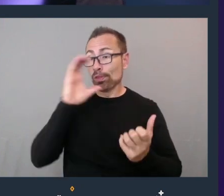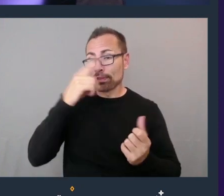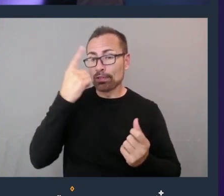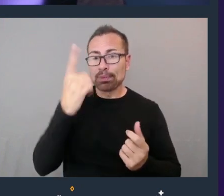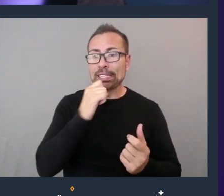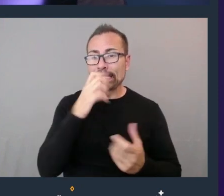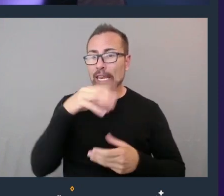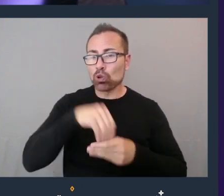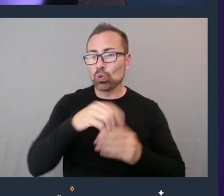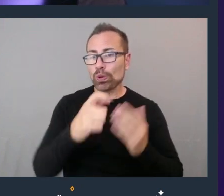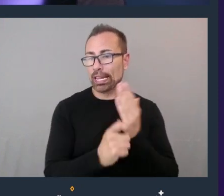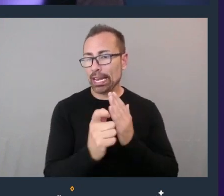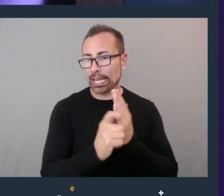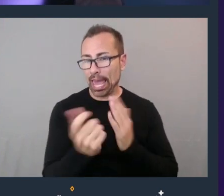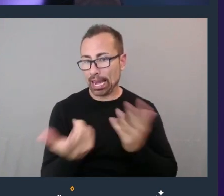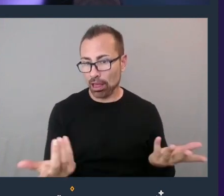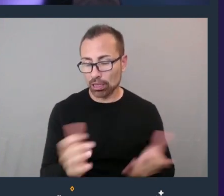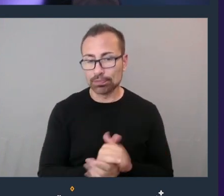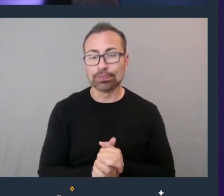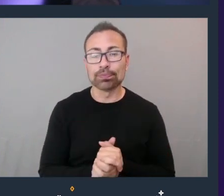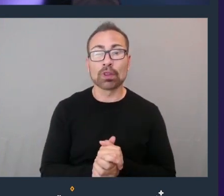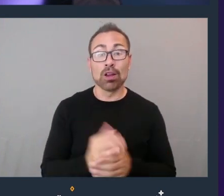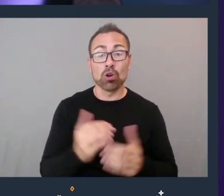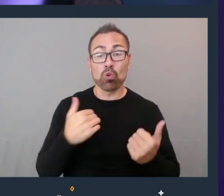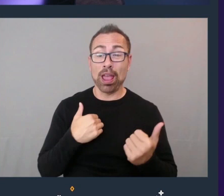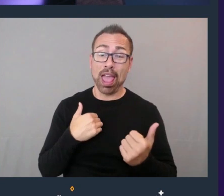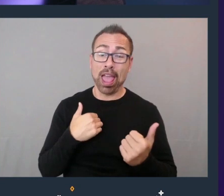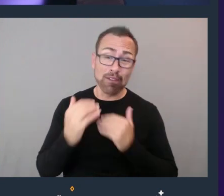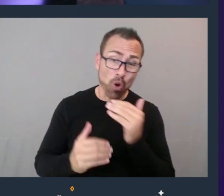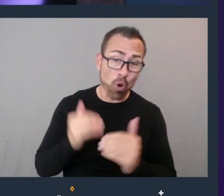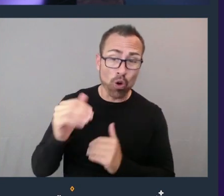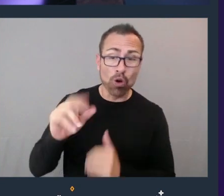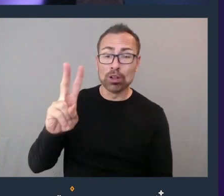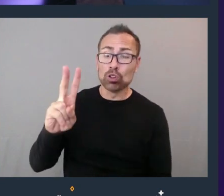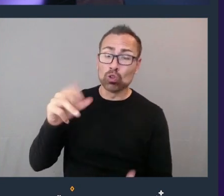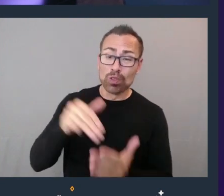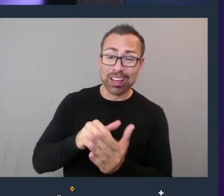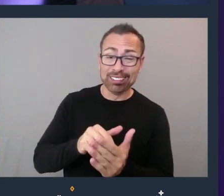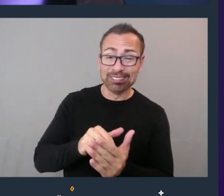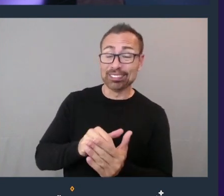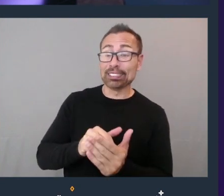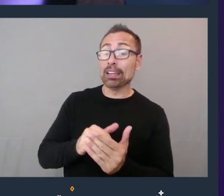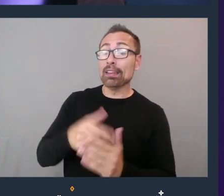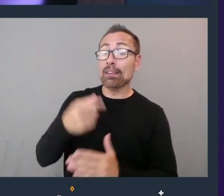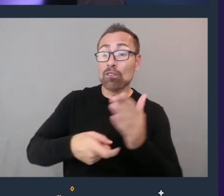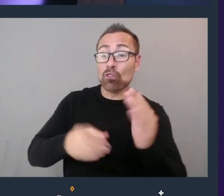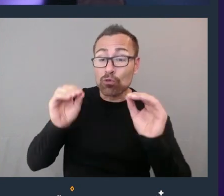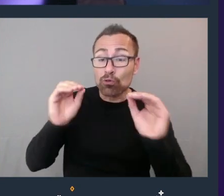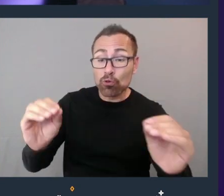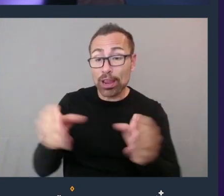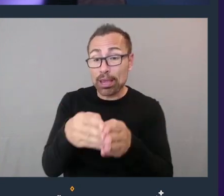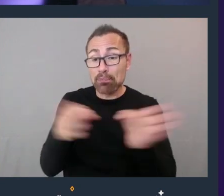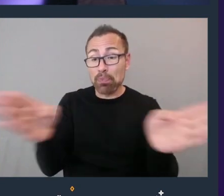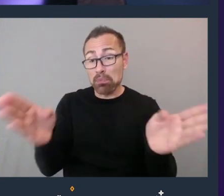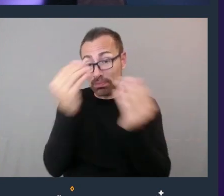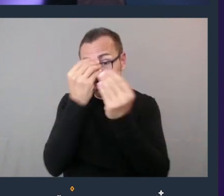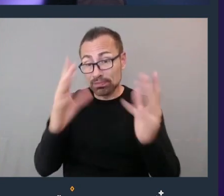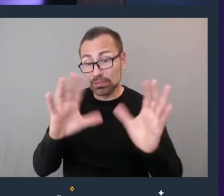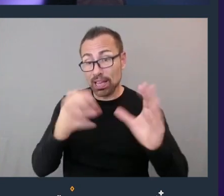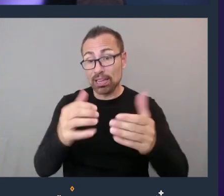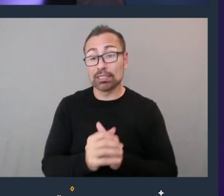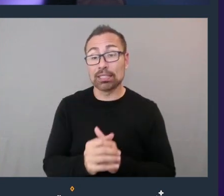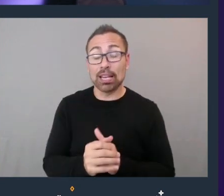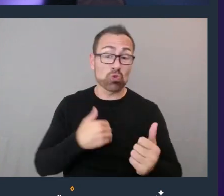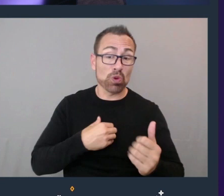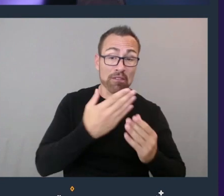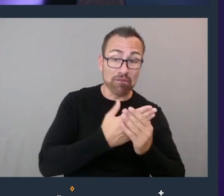are over 2,000 free public data sets that you can use right now. And we support data delivery via files, tables, and APIs, so